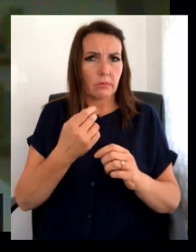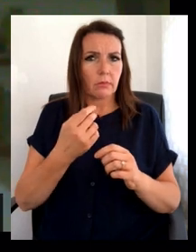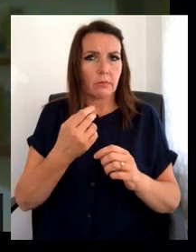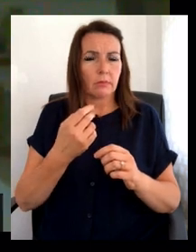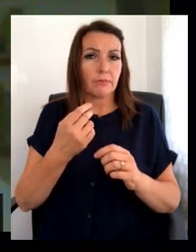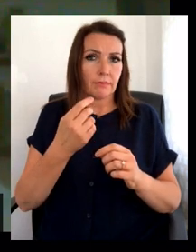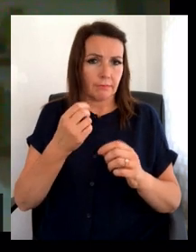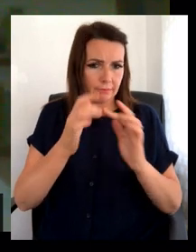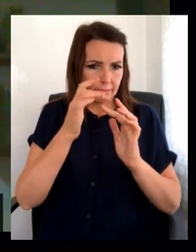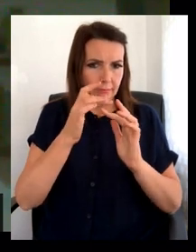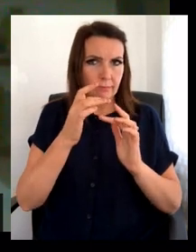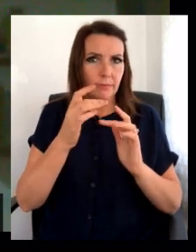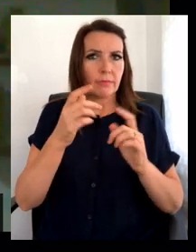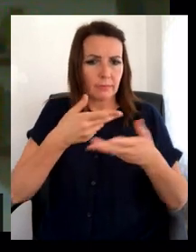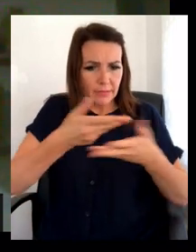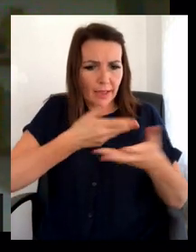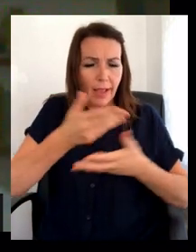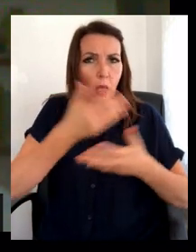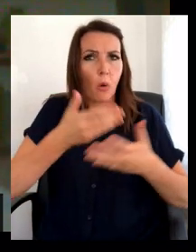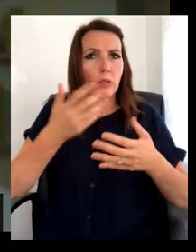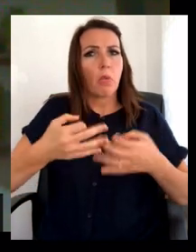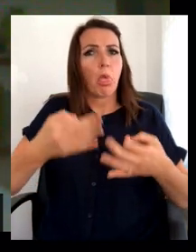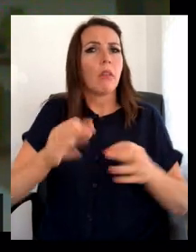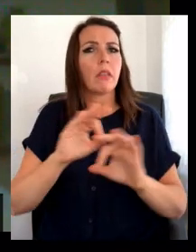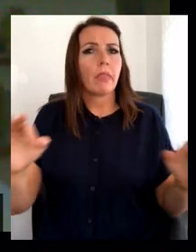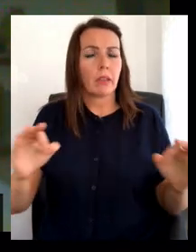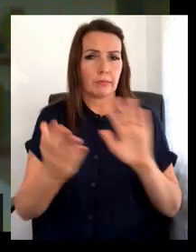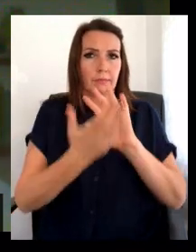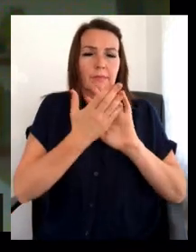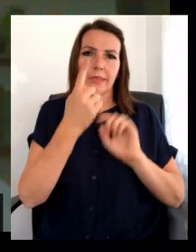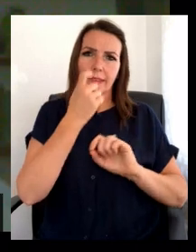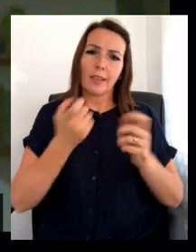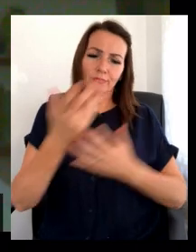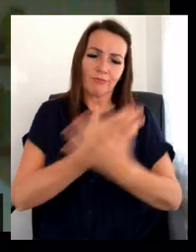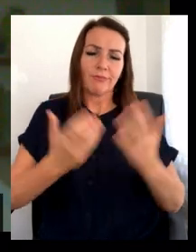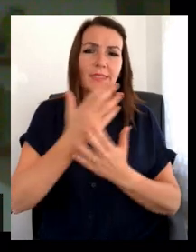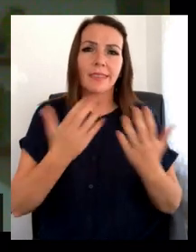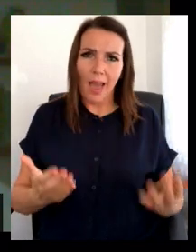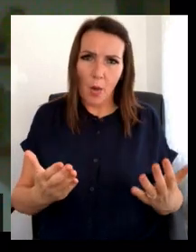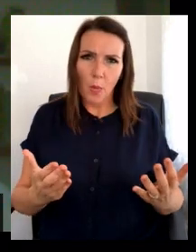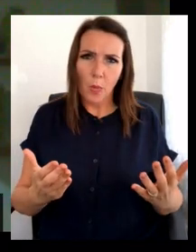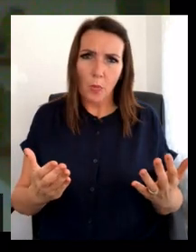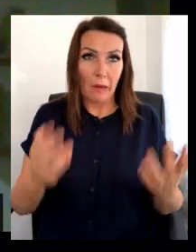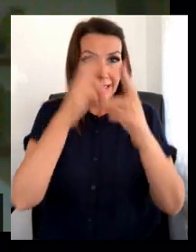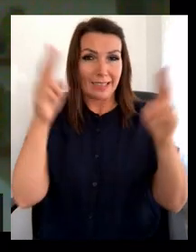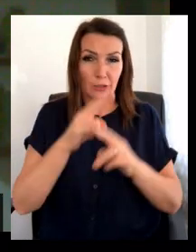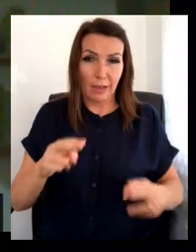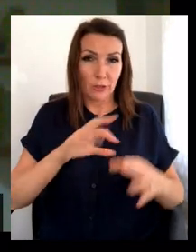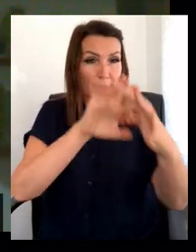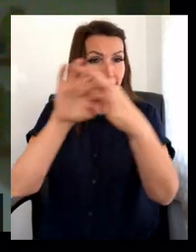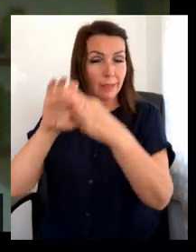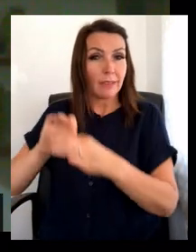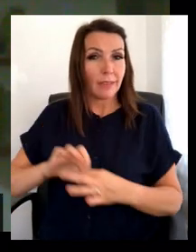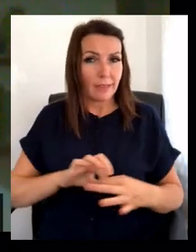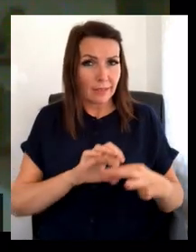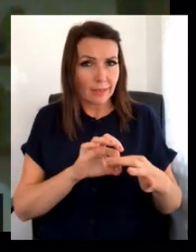ongoing dialogue more internationally. And I think it's important to highlight that, you know, where in these in the situation